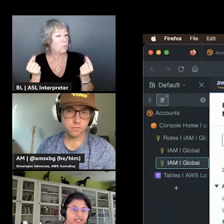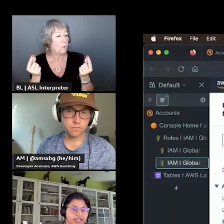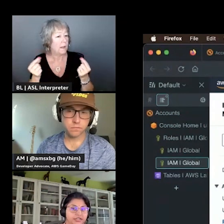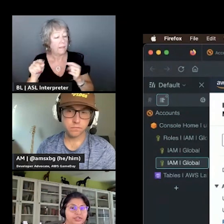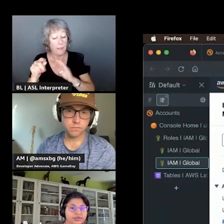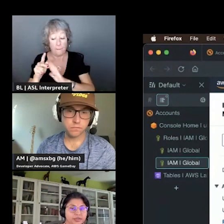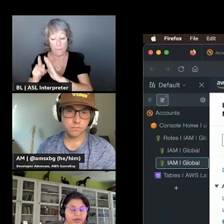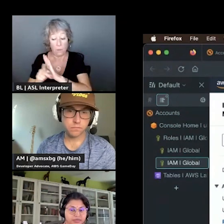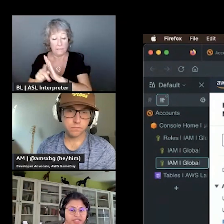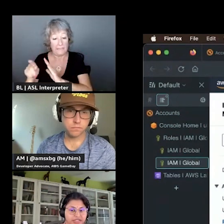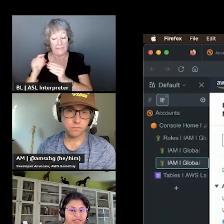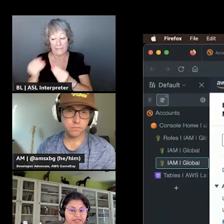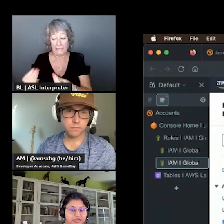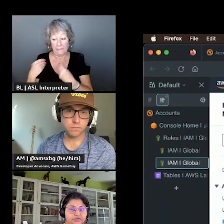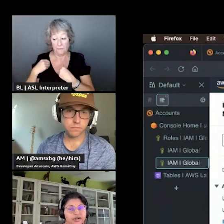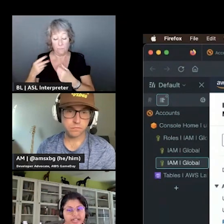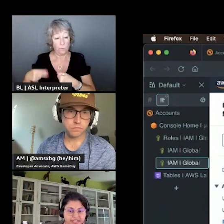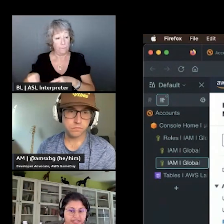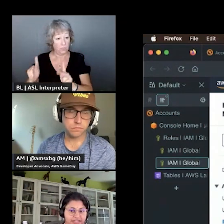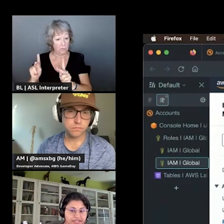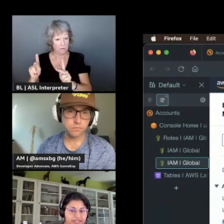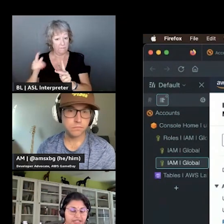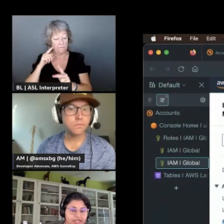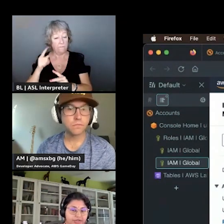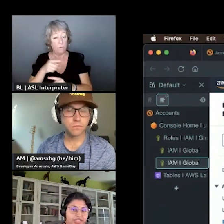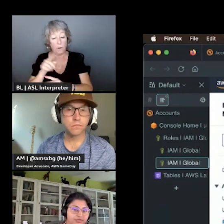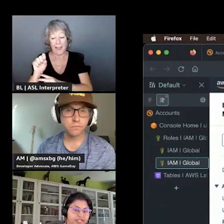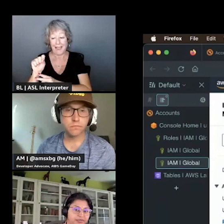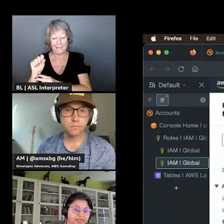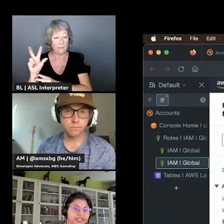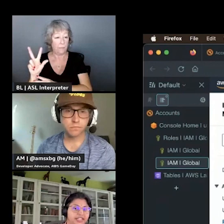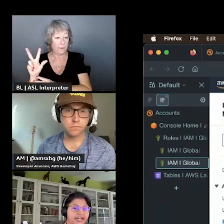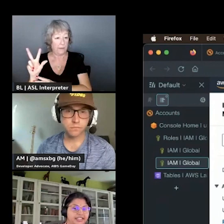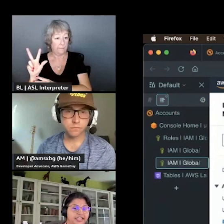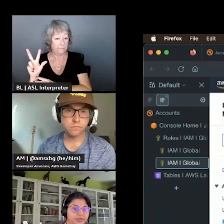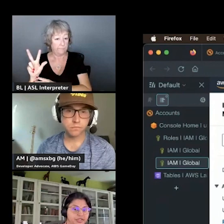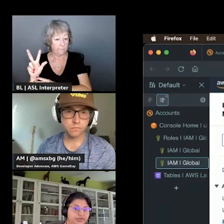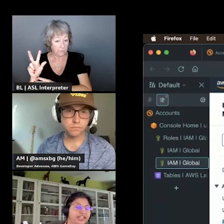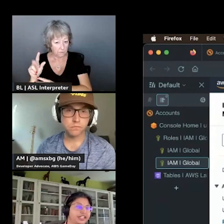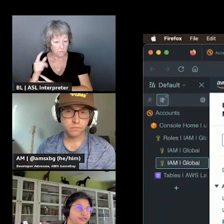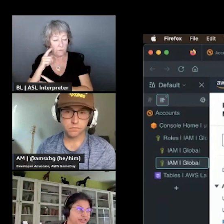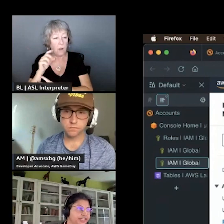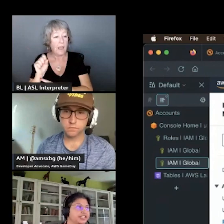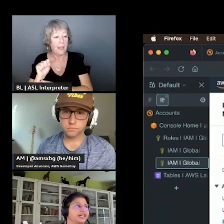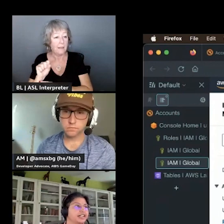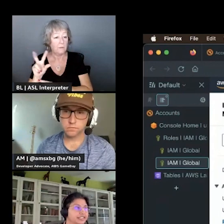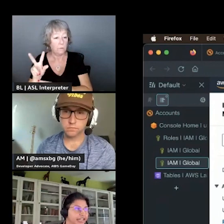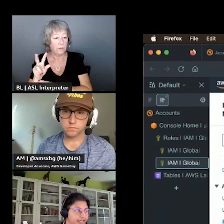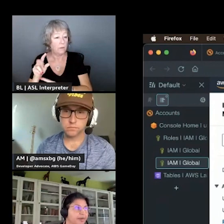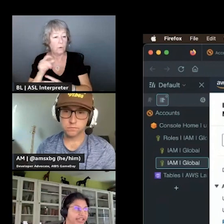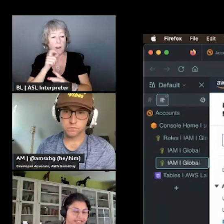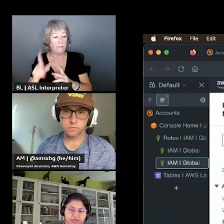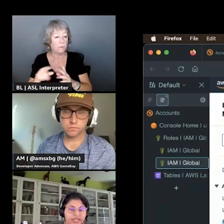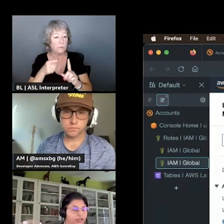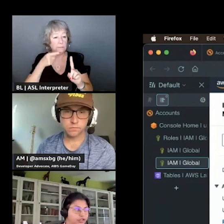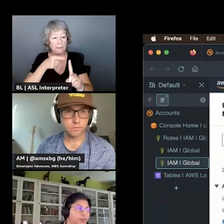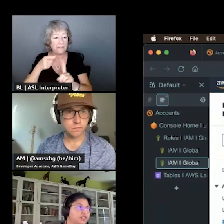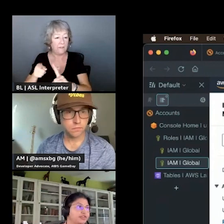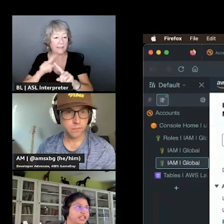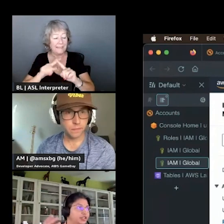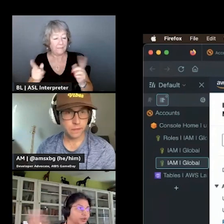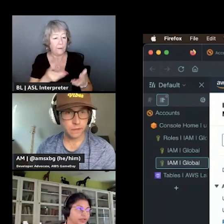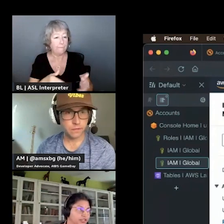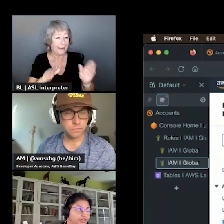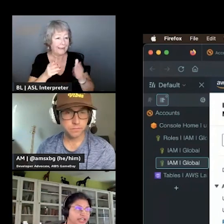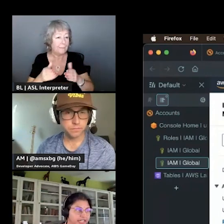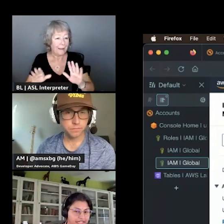policy gives you the permissions for S3. So just for simplicity, rather than specifying different data buckets, you can also